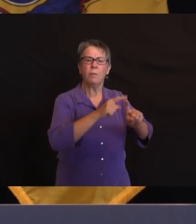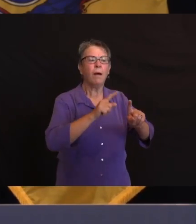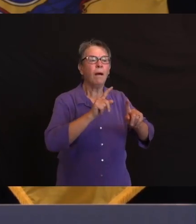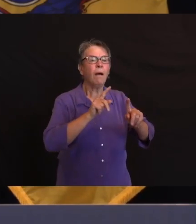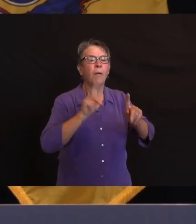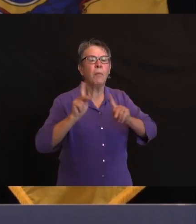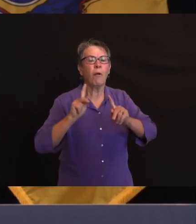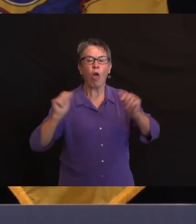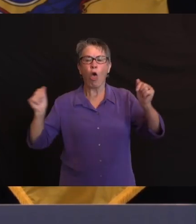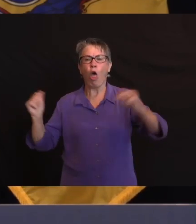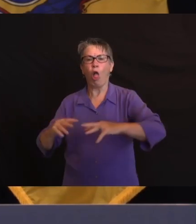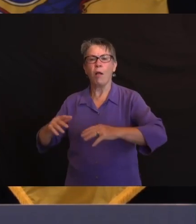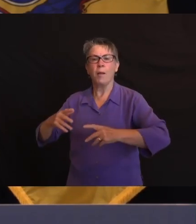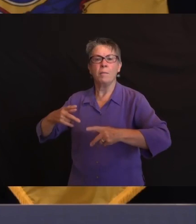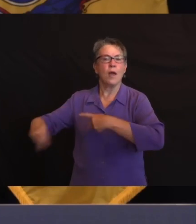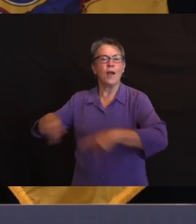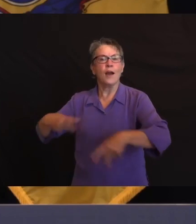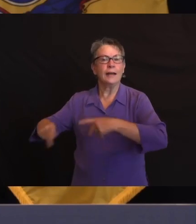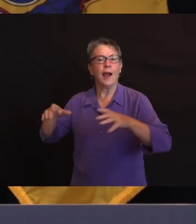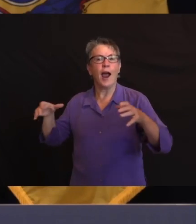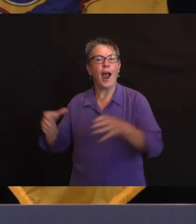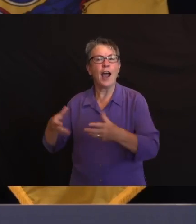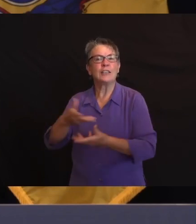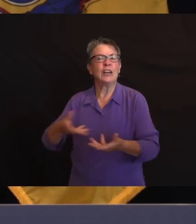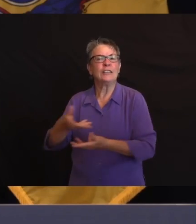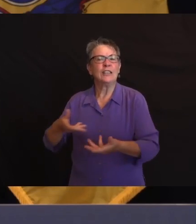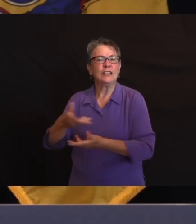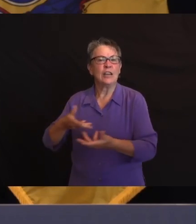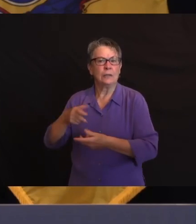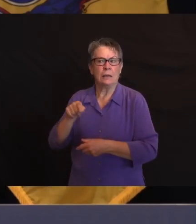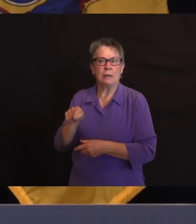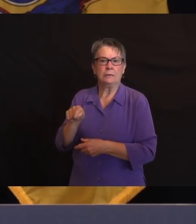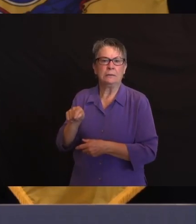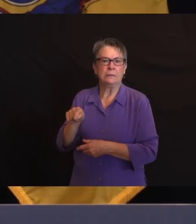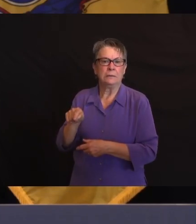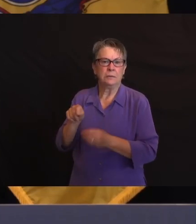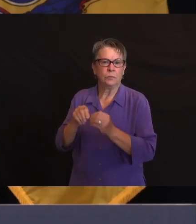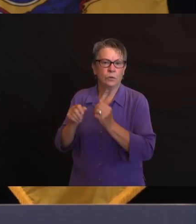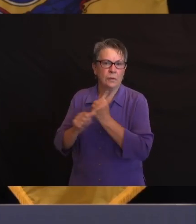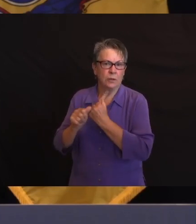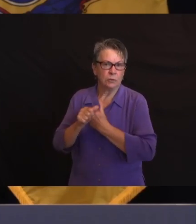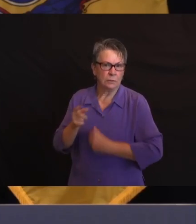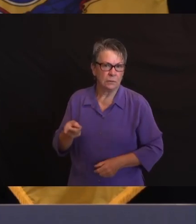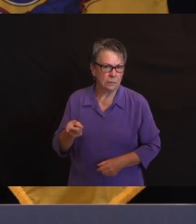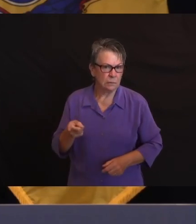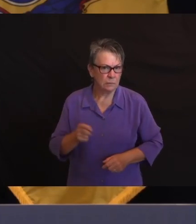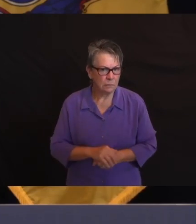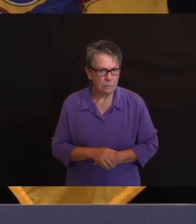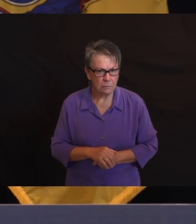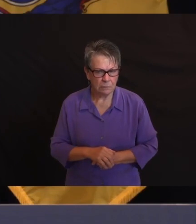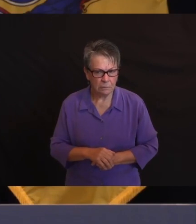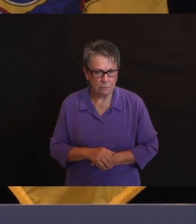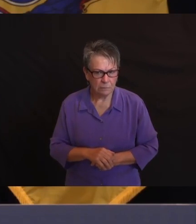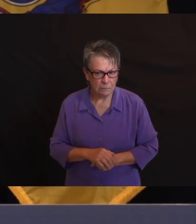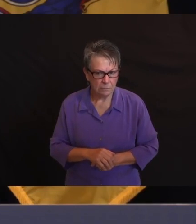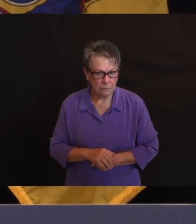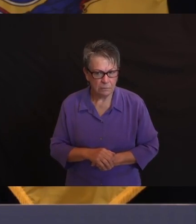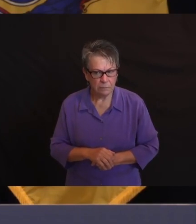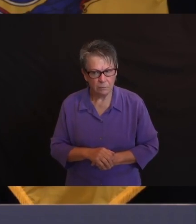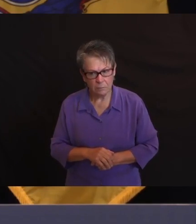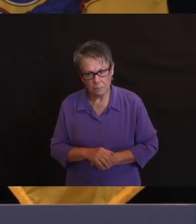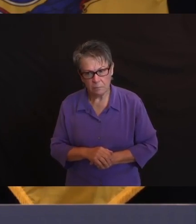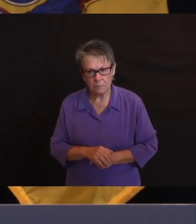And I think, I know, Judy, you've plussed up the team into Ocean County and for both testing as